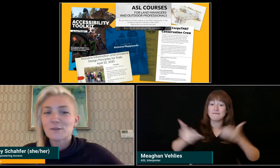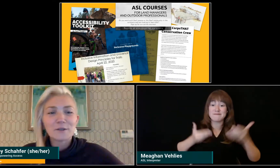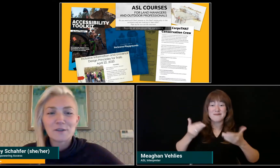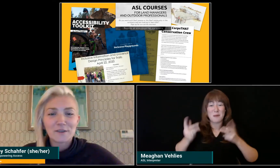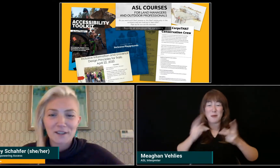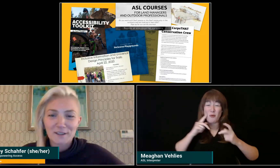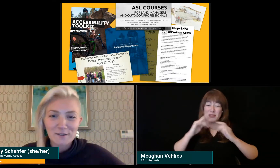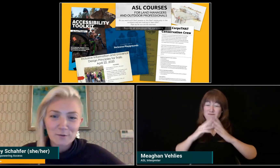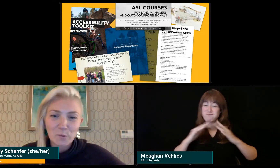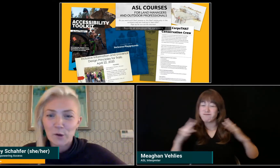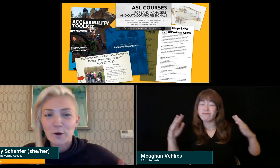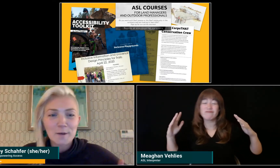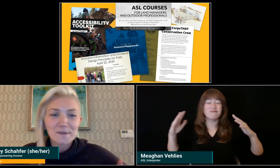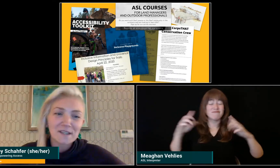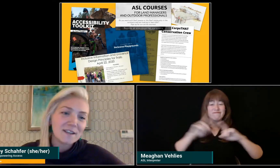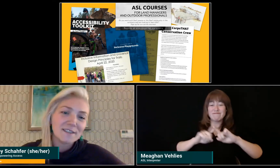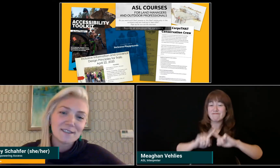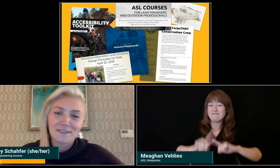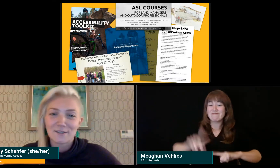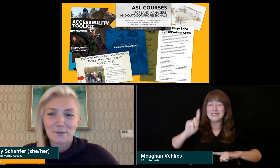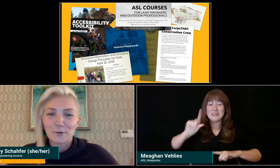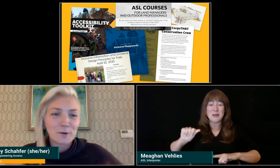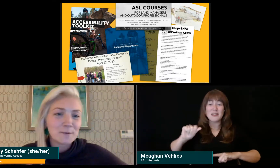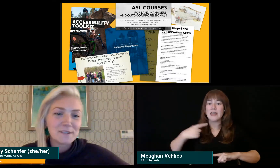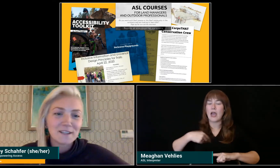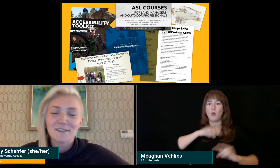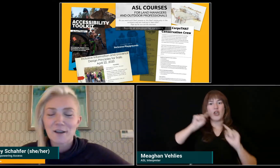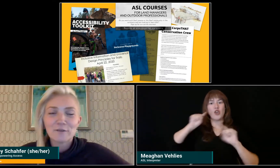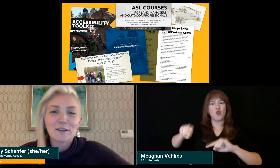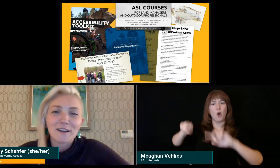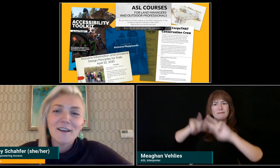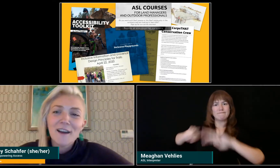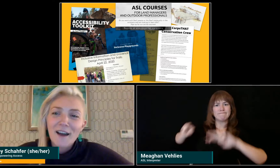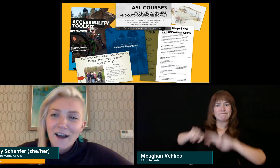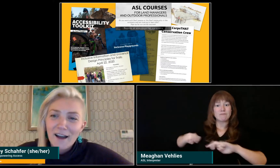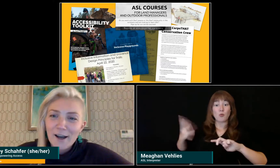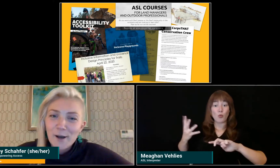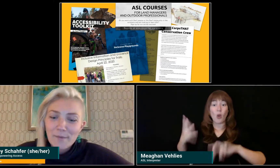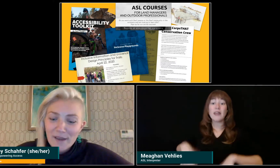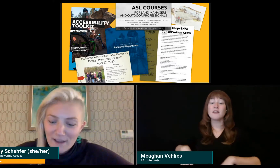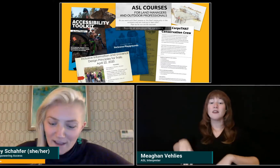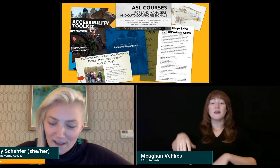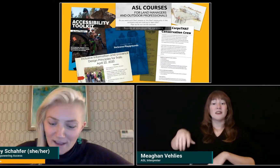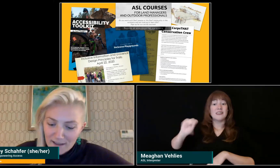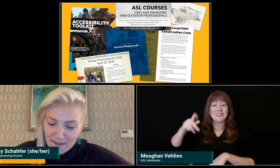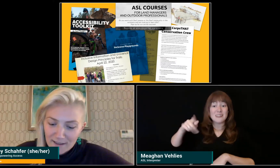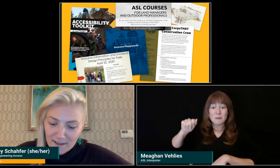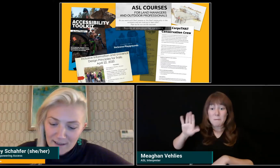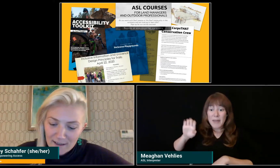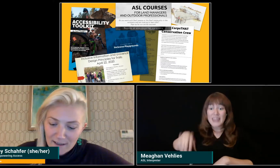assess all sorts of things from programs, sites to websites, everything.